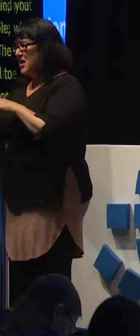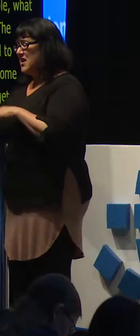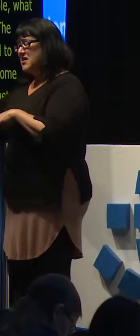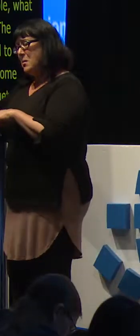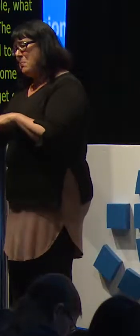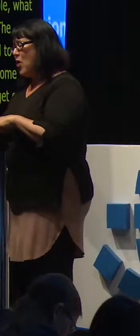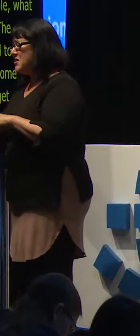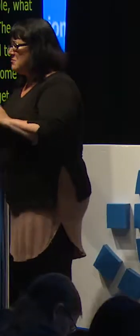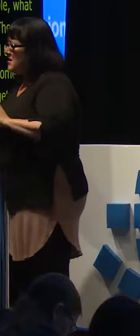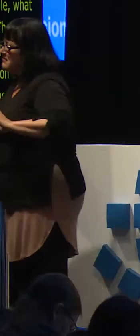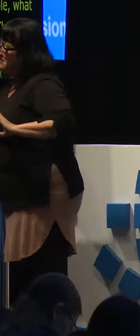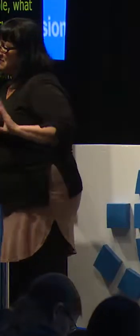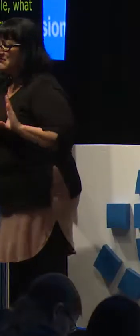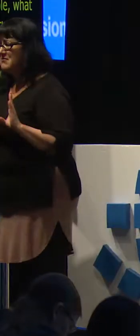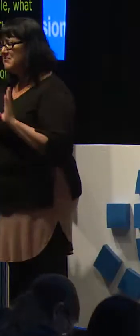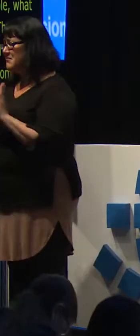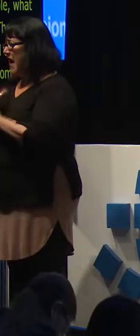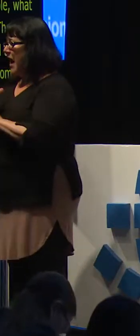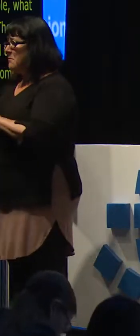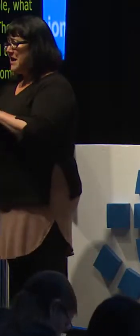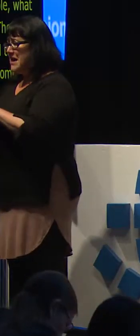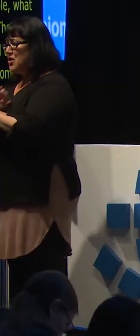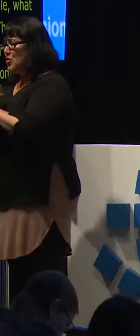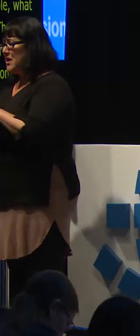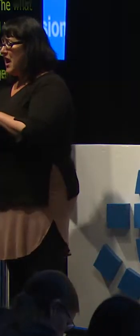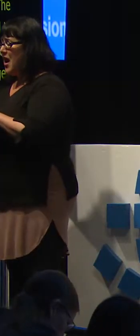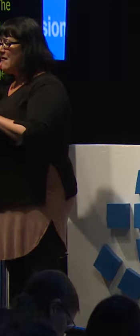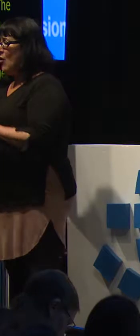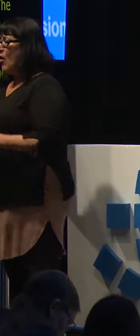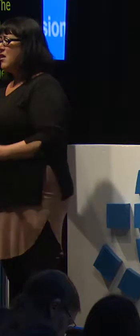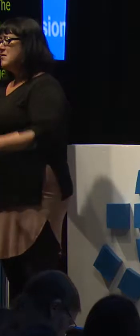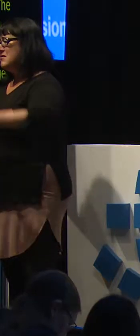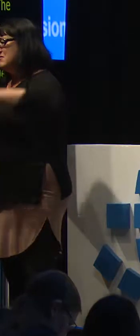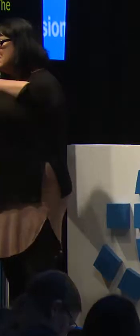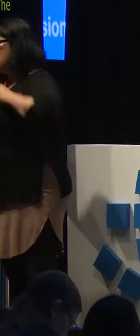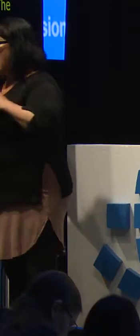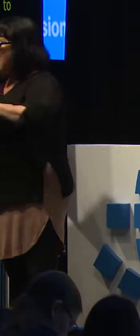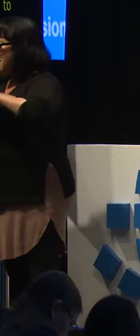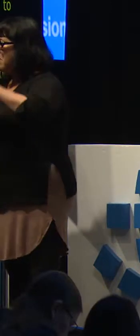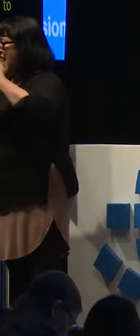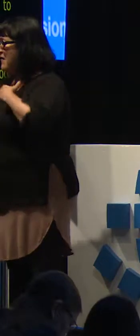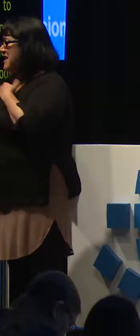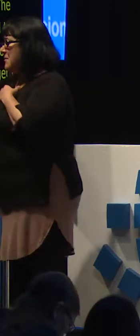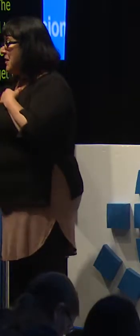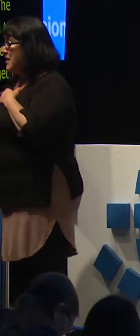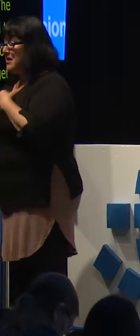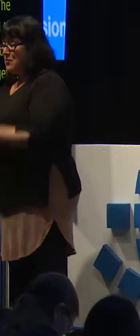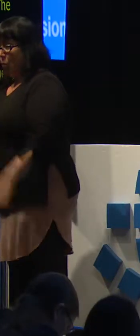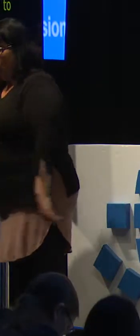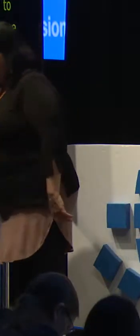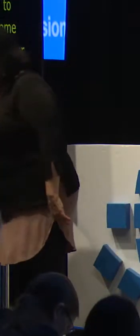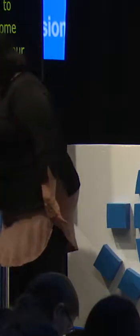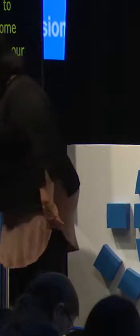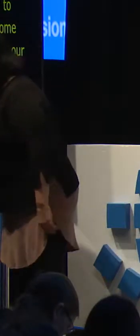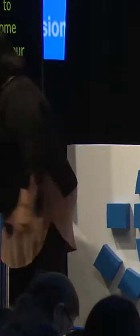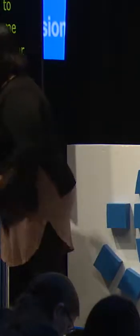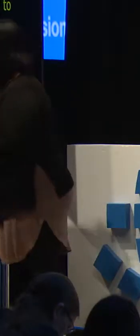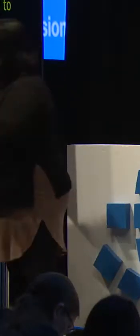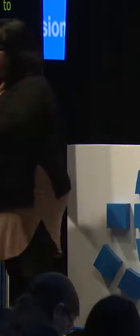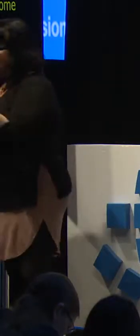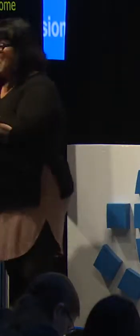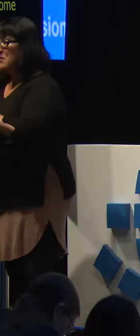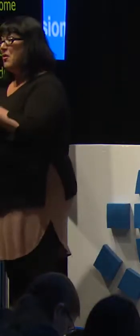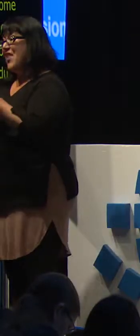to be the number one industry for embracing people with disabilities because so many people with disabilities